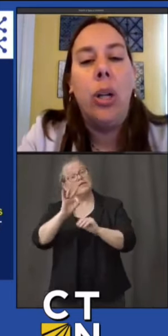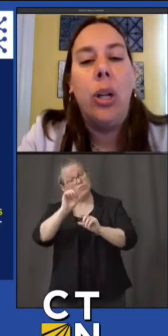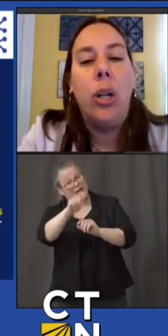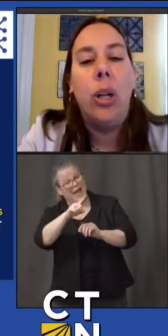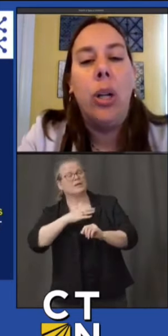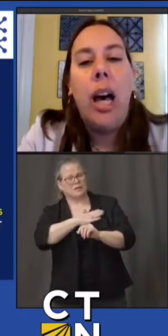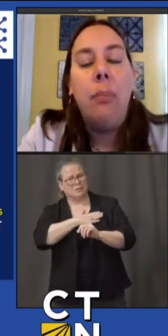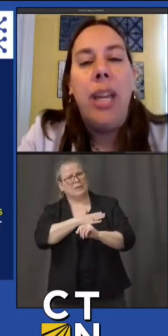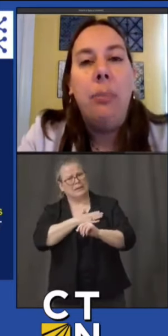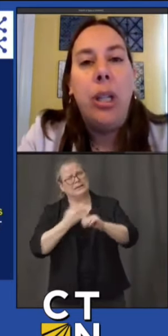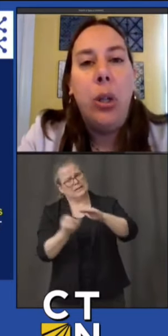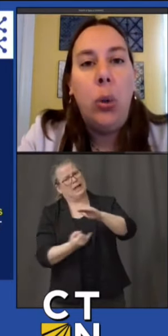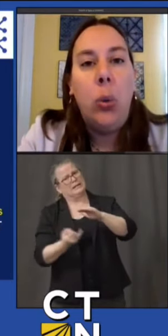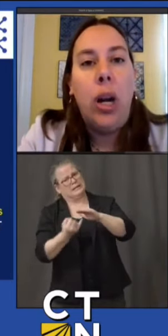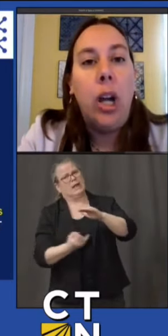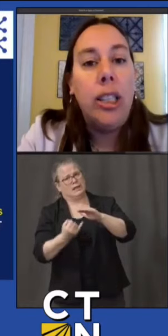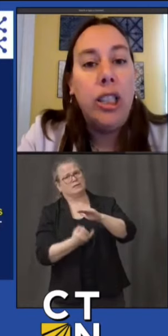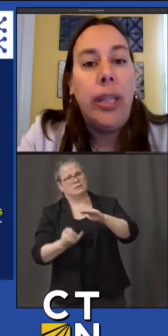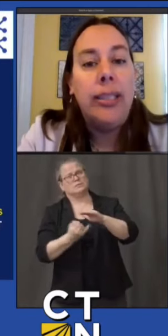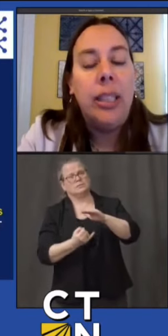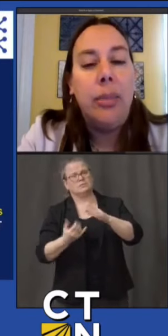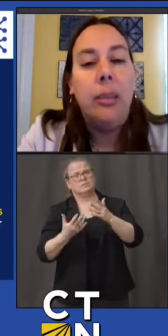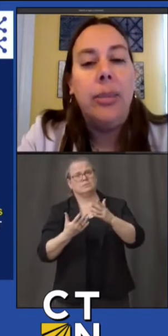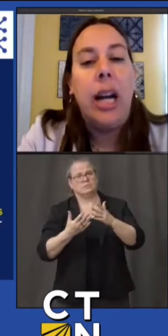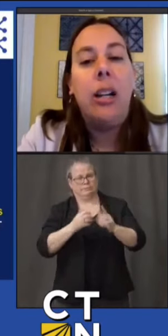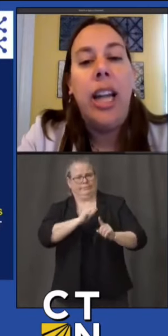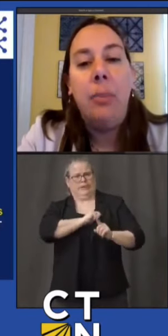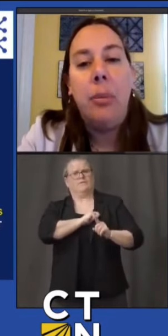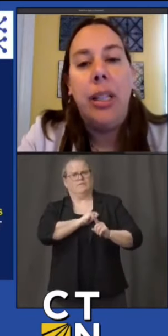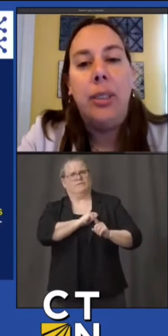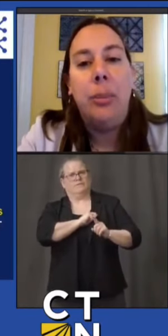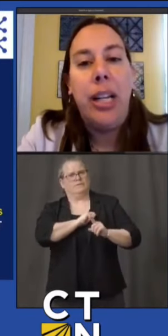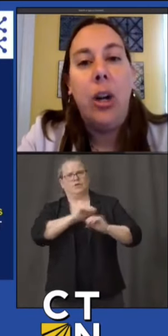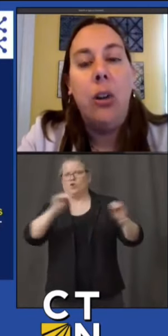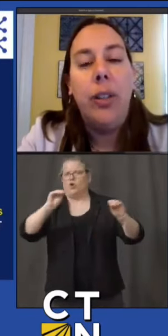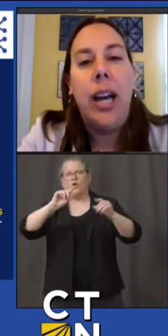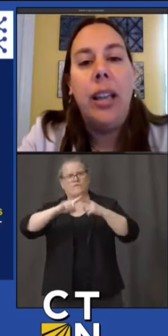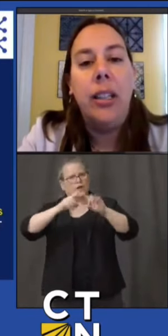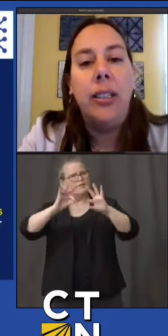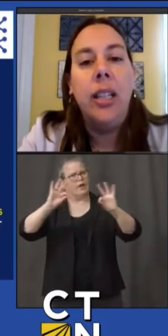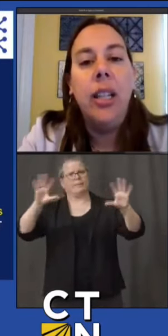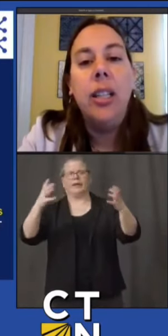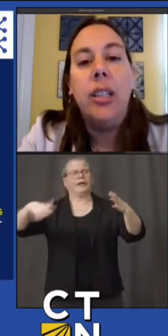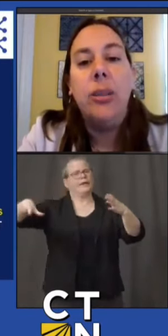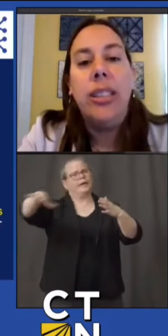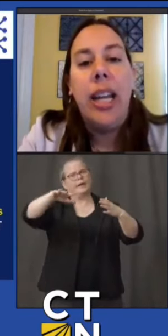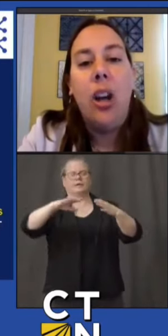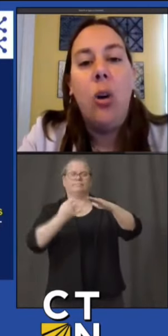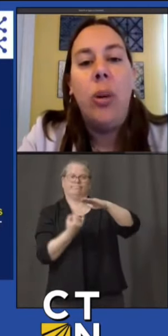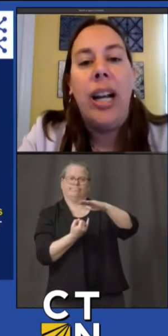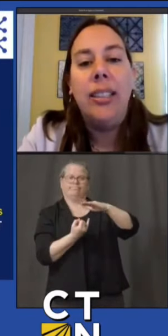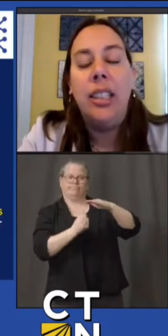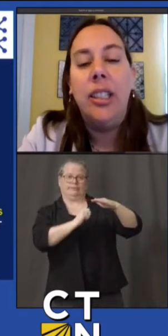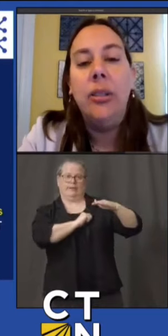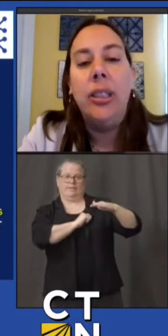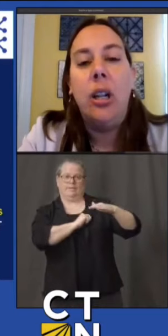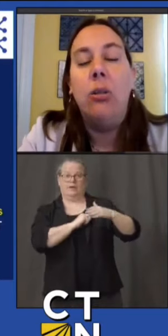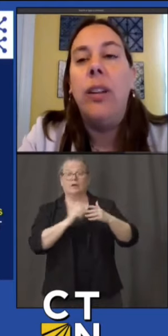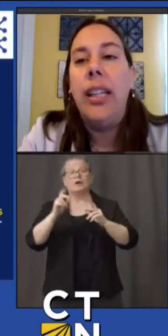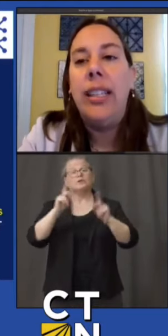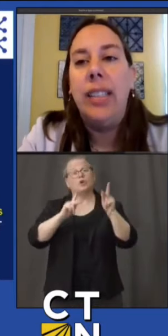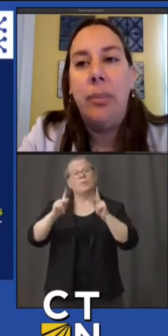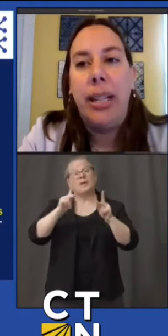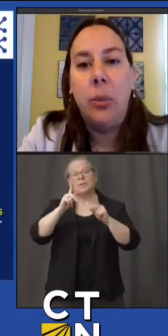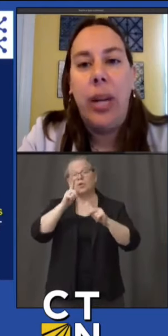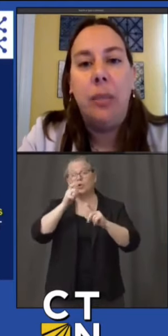self-quarantine. People who are not showing symptoms are capable of spreading COVID to others, so staying home when asked to do so